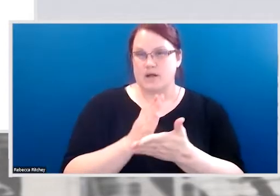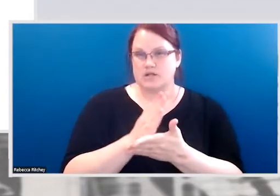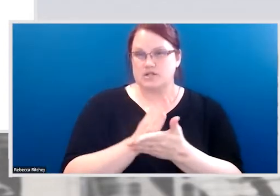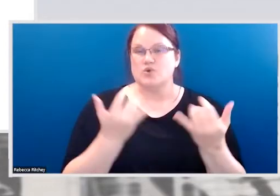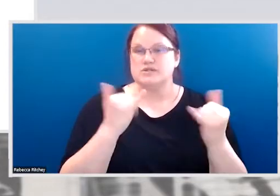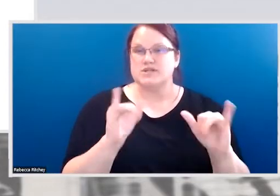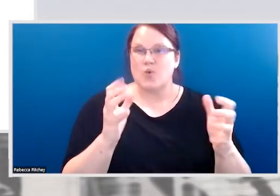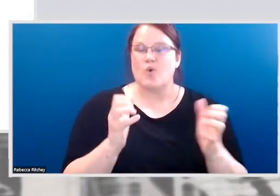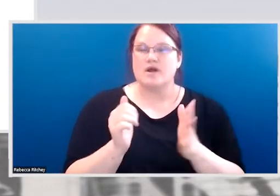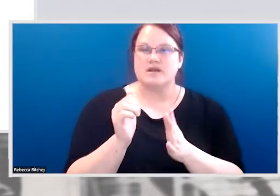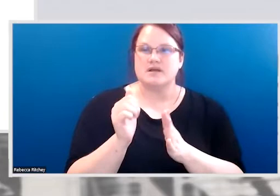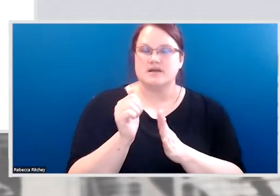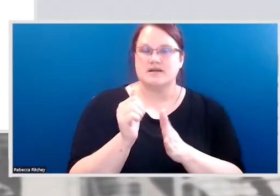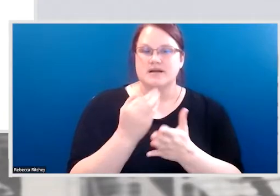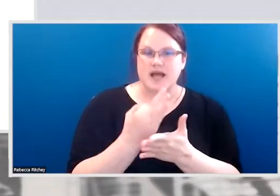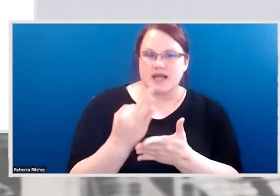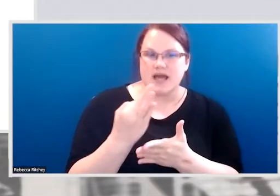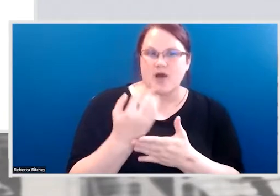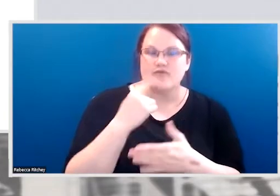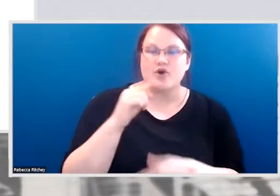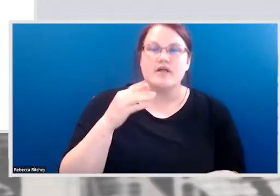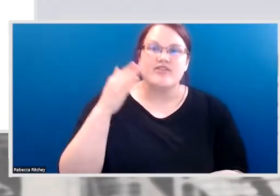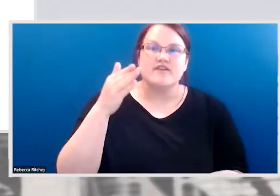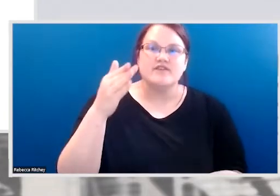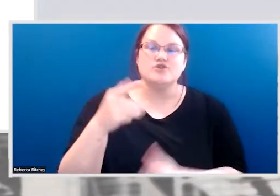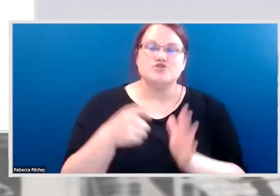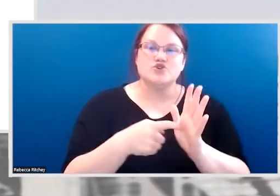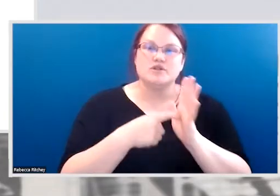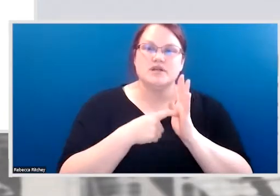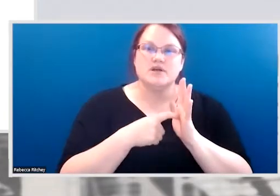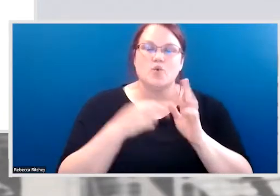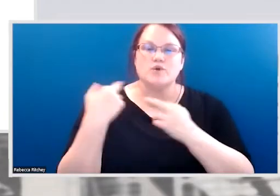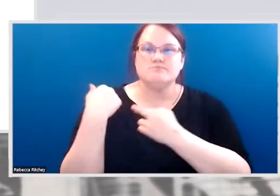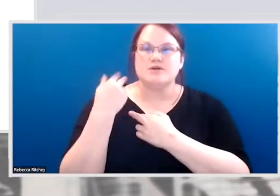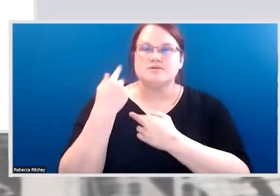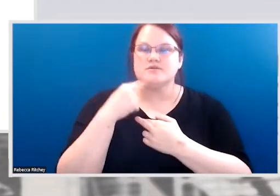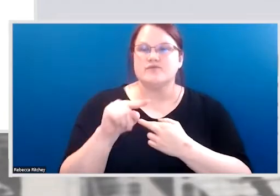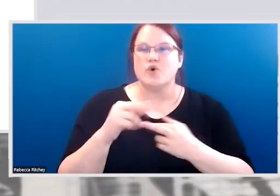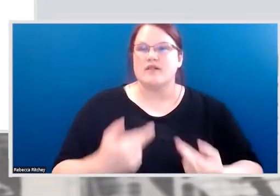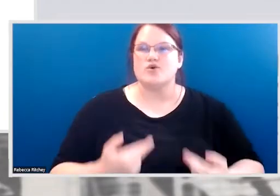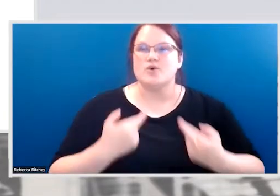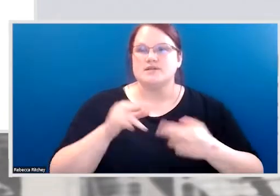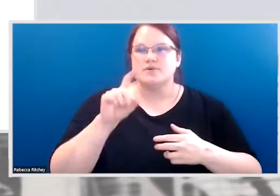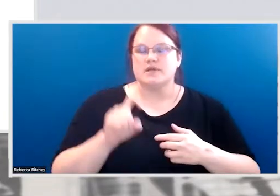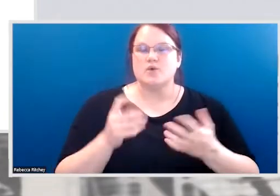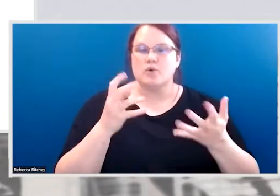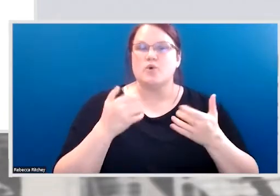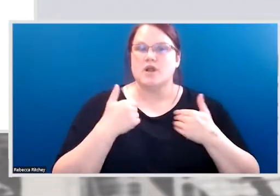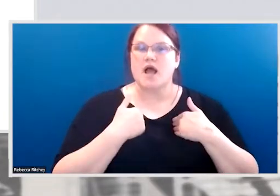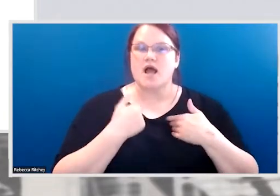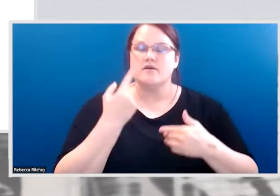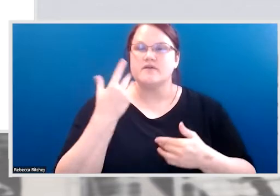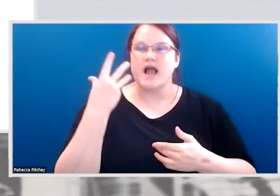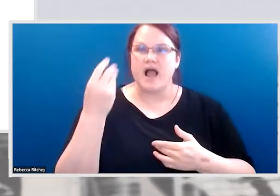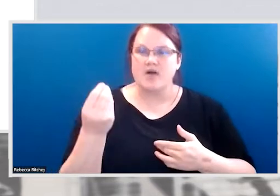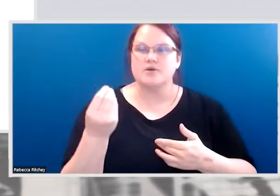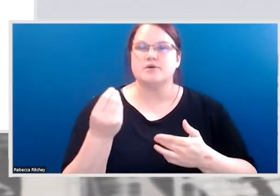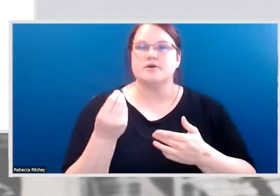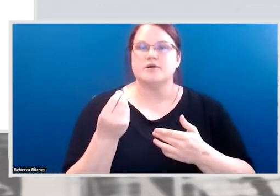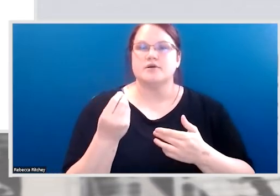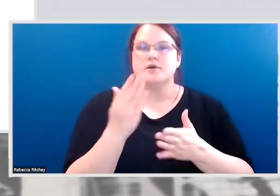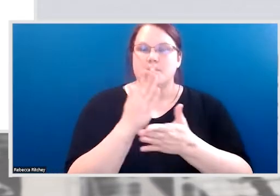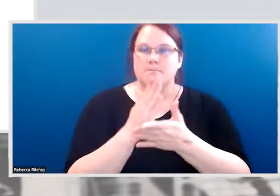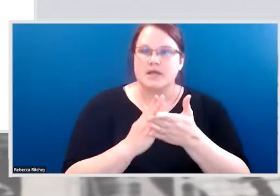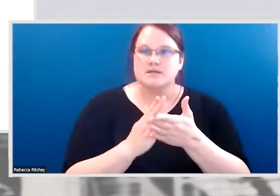account for future year demand that's responsible to the needs of the residents. So we want to have placeholder amounts in those outer year phases, in those